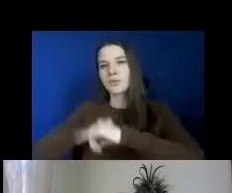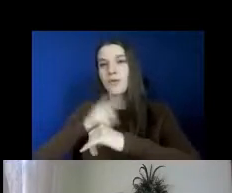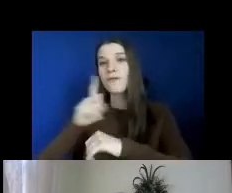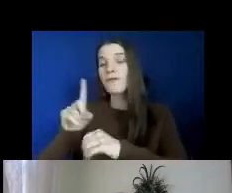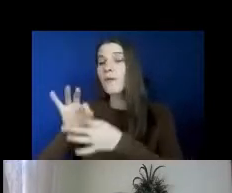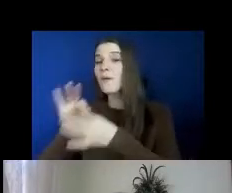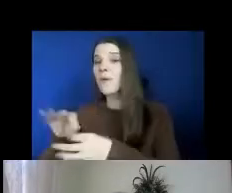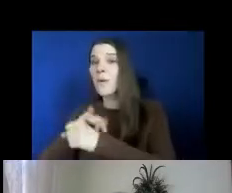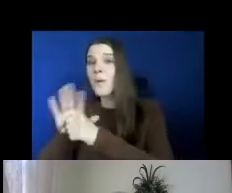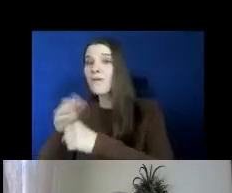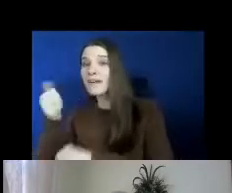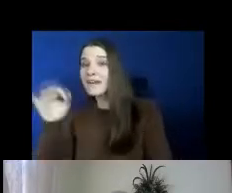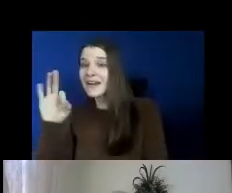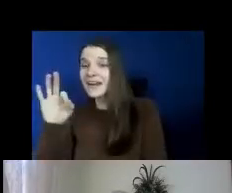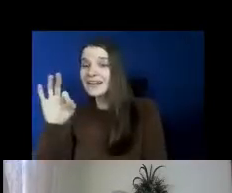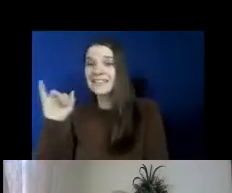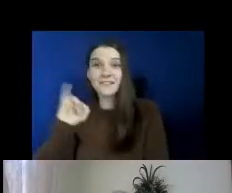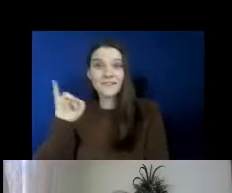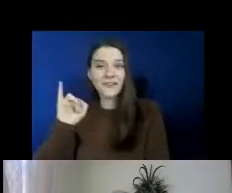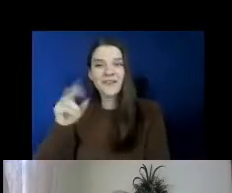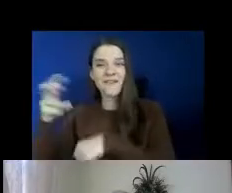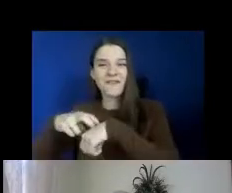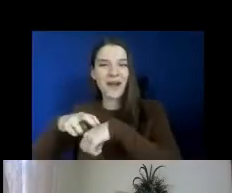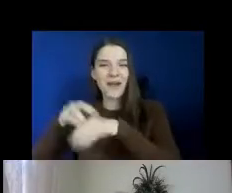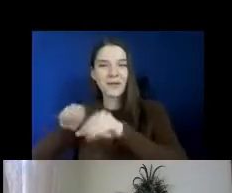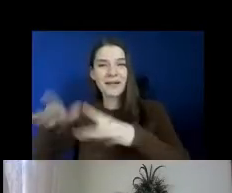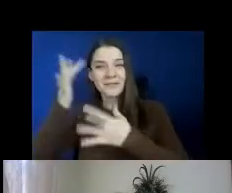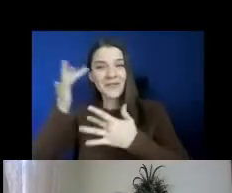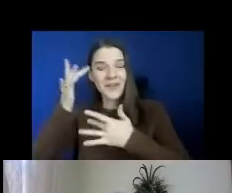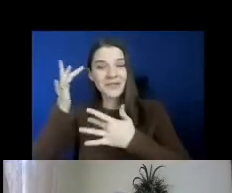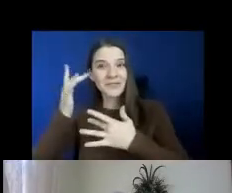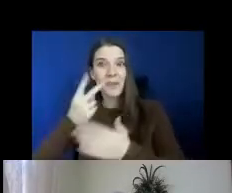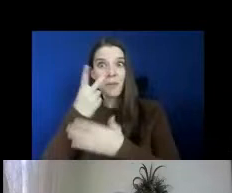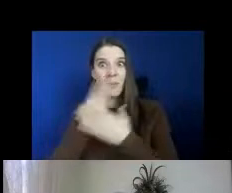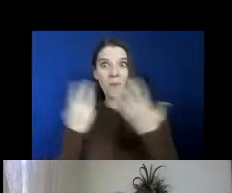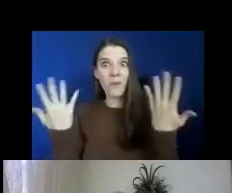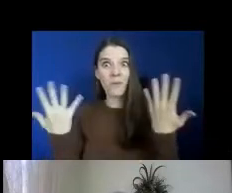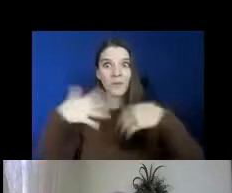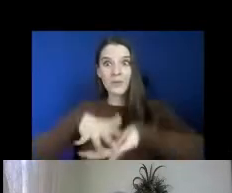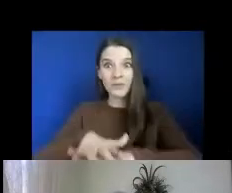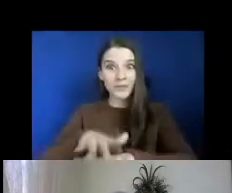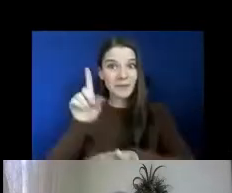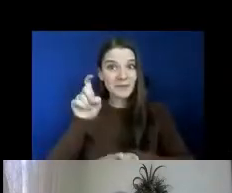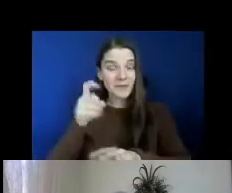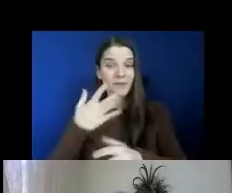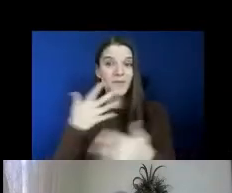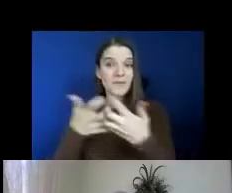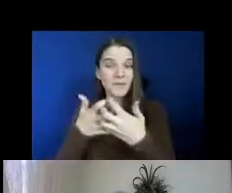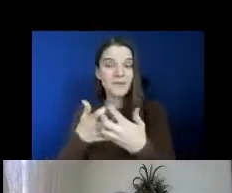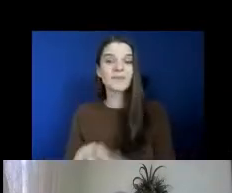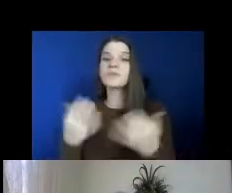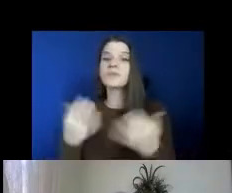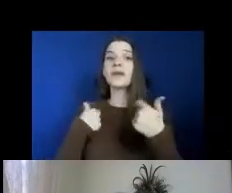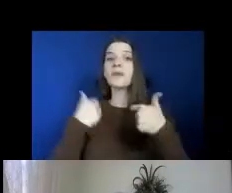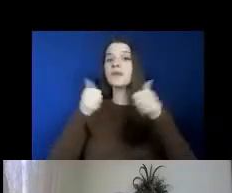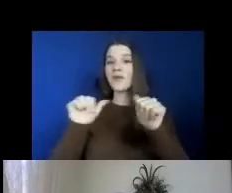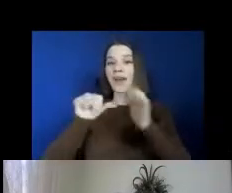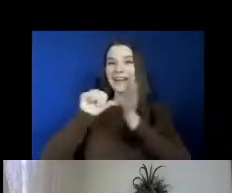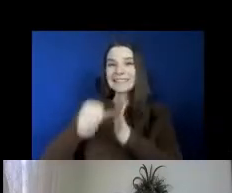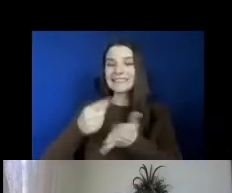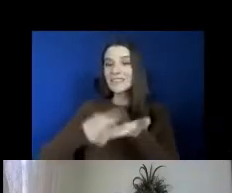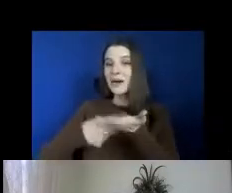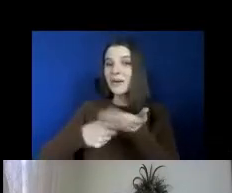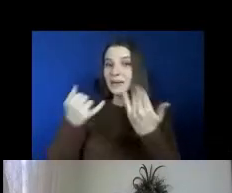COVID-19 as an infection, as a viral infection, and those two put together? So what I'm going to try and highlight for you